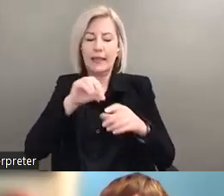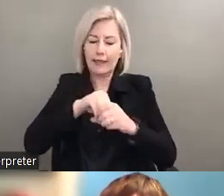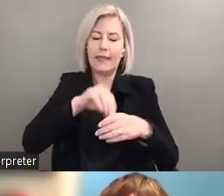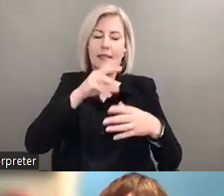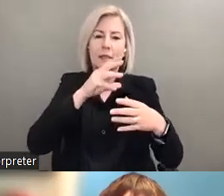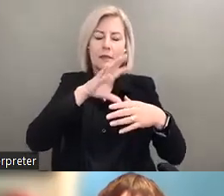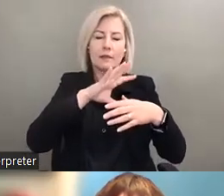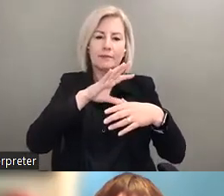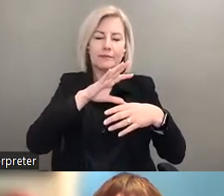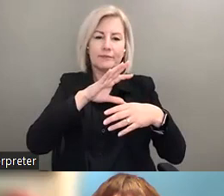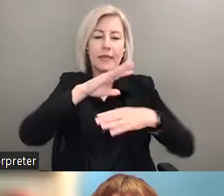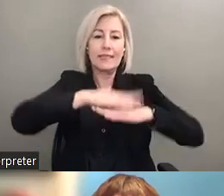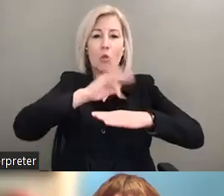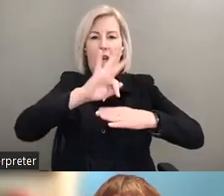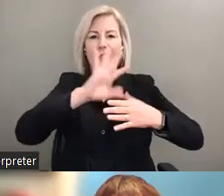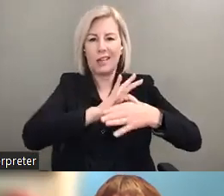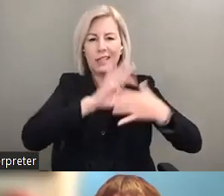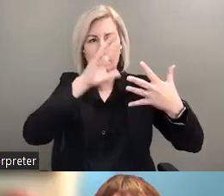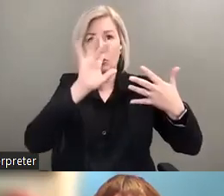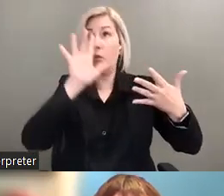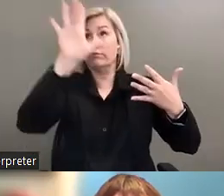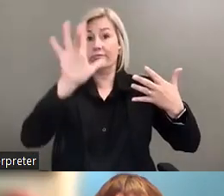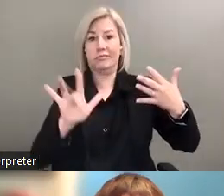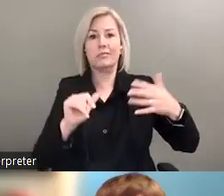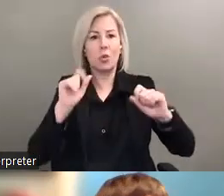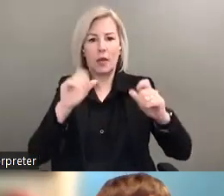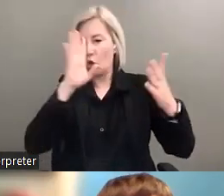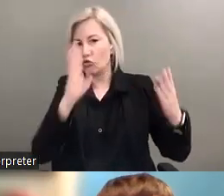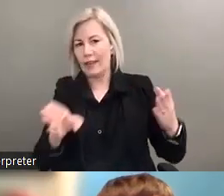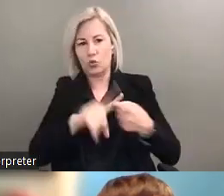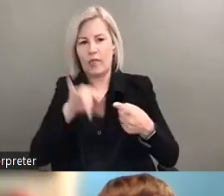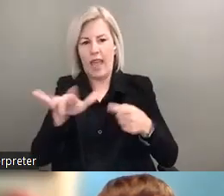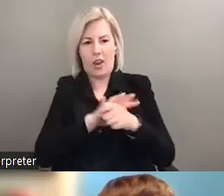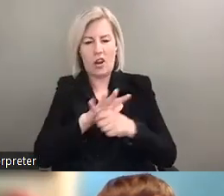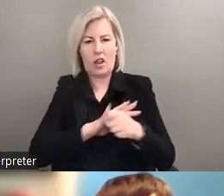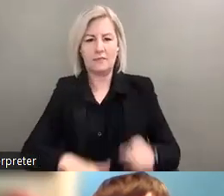be interested in. The projects are organized by genre in the table of contents.